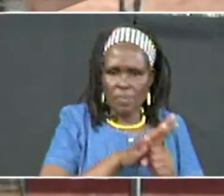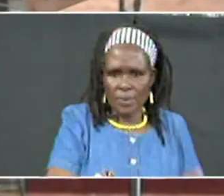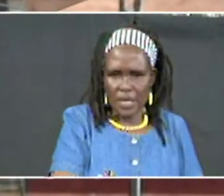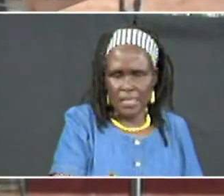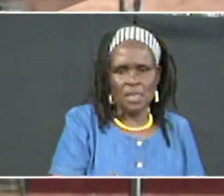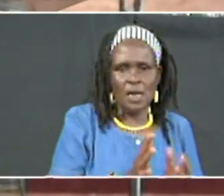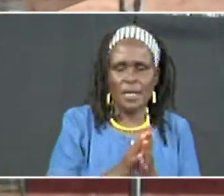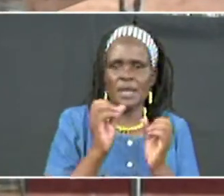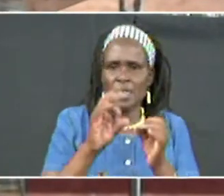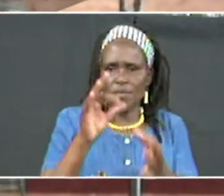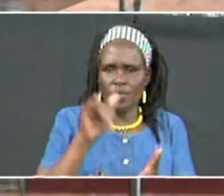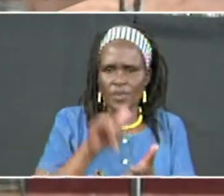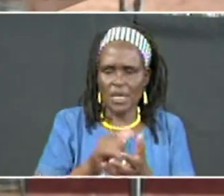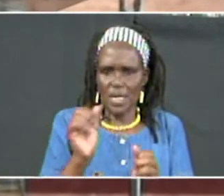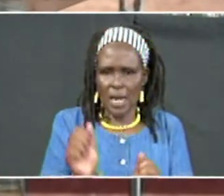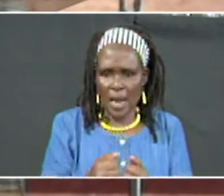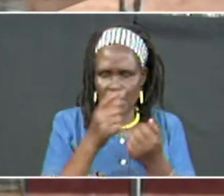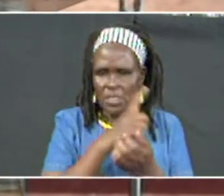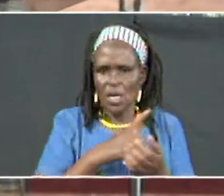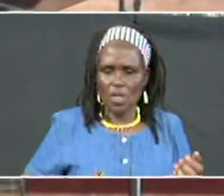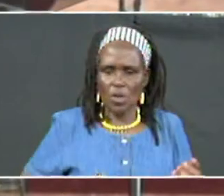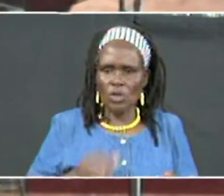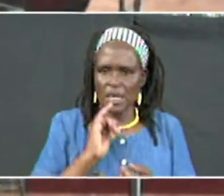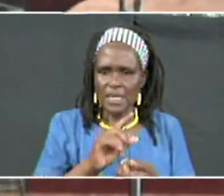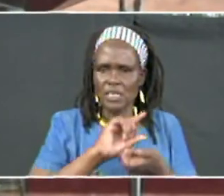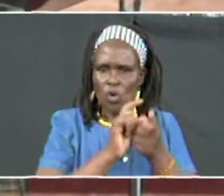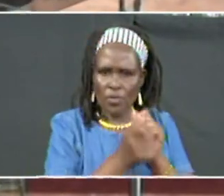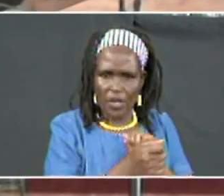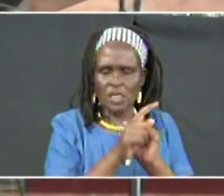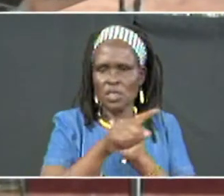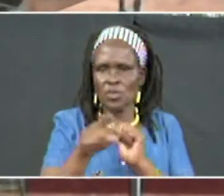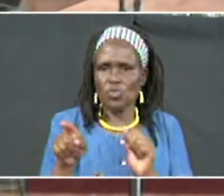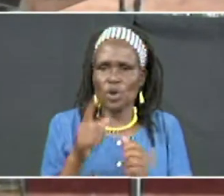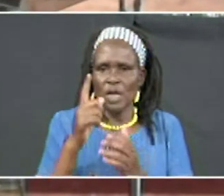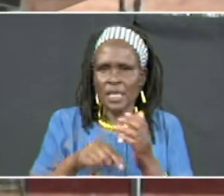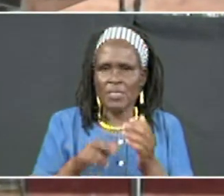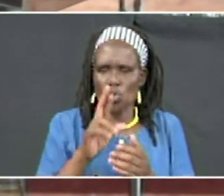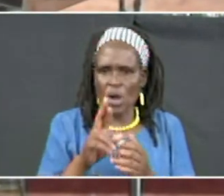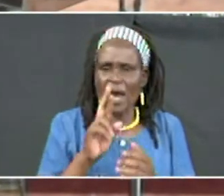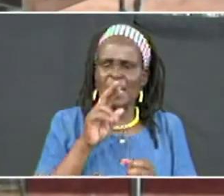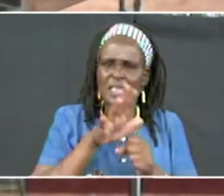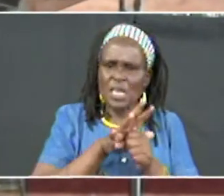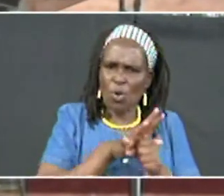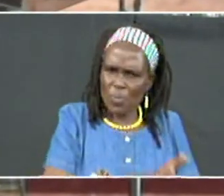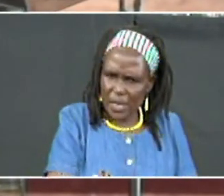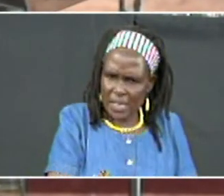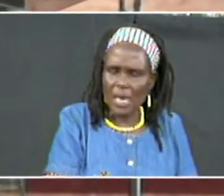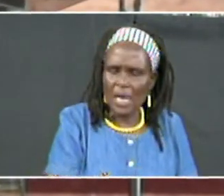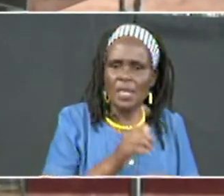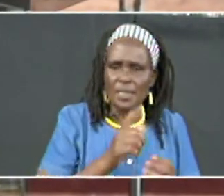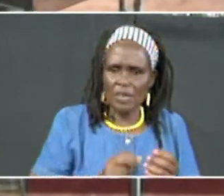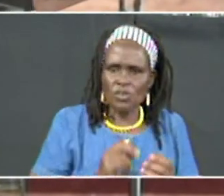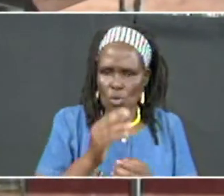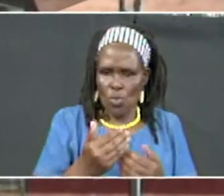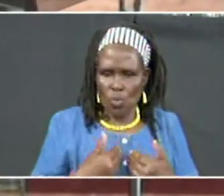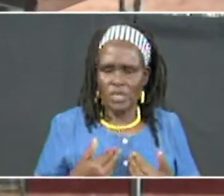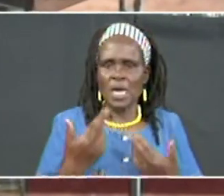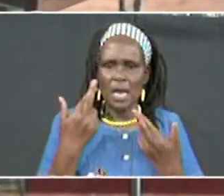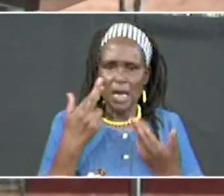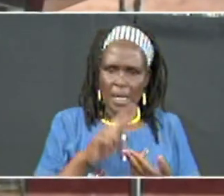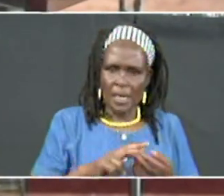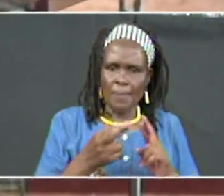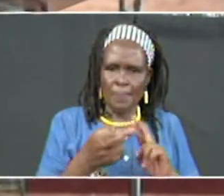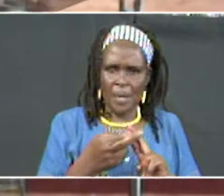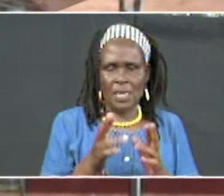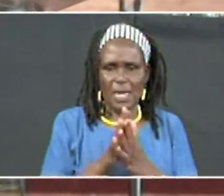happens that the Lord is actually convicting you, that you are the oppressor, that you will repent and stop your